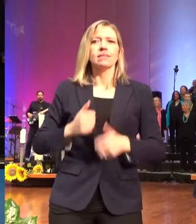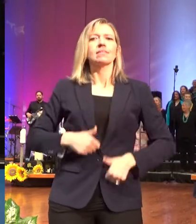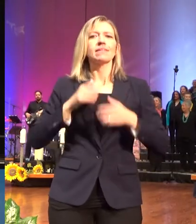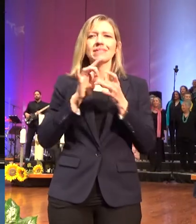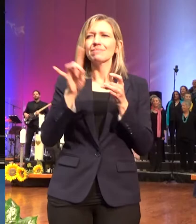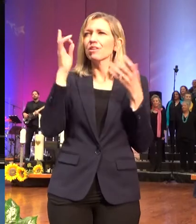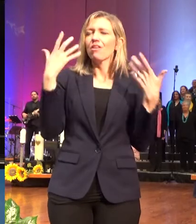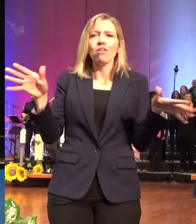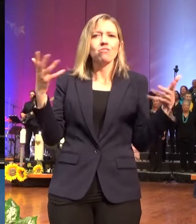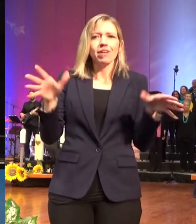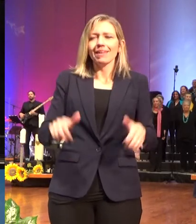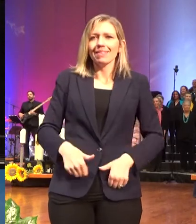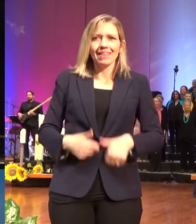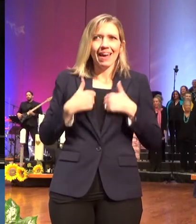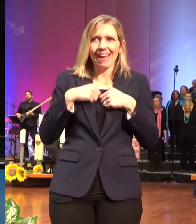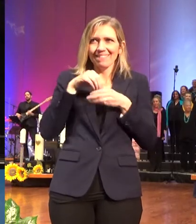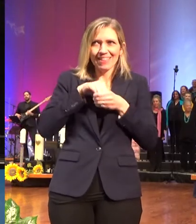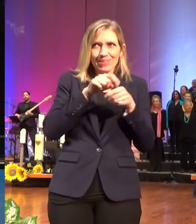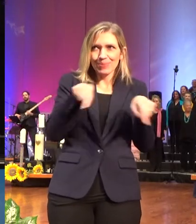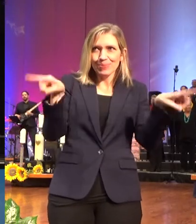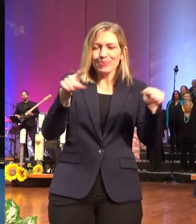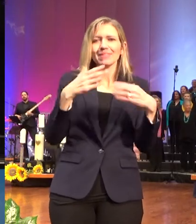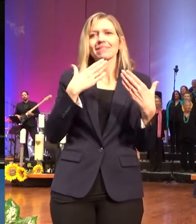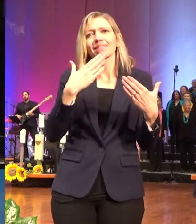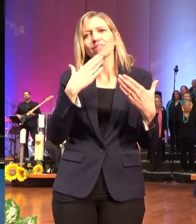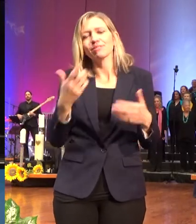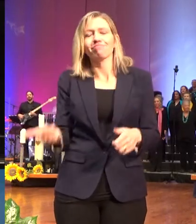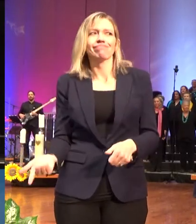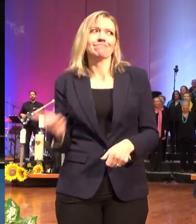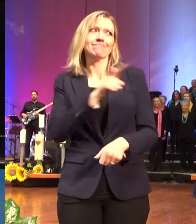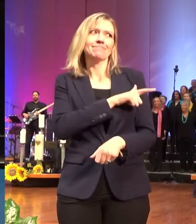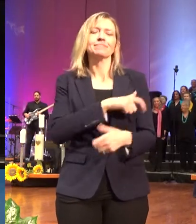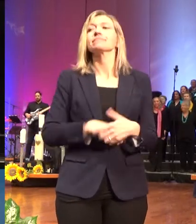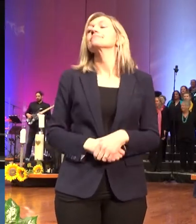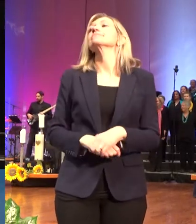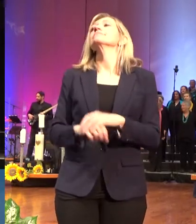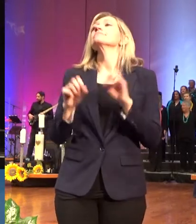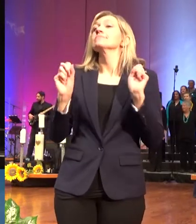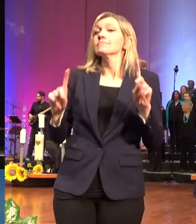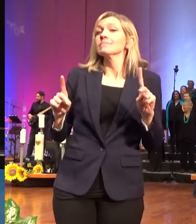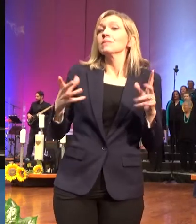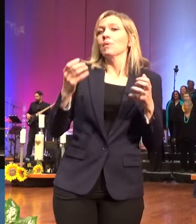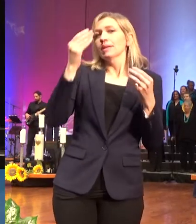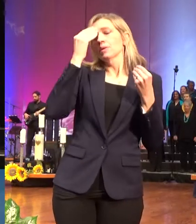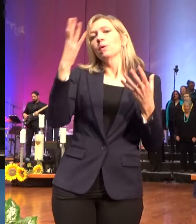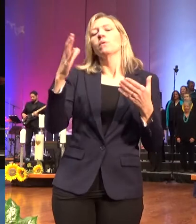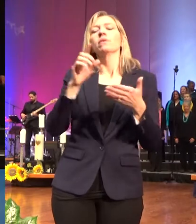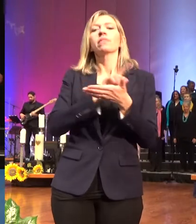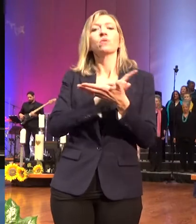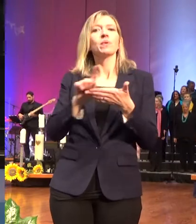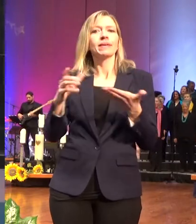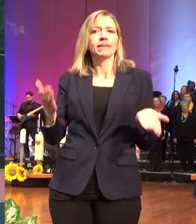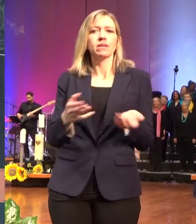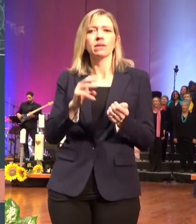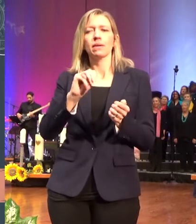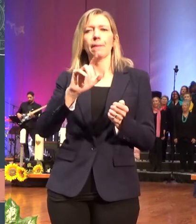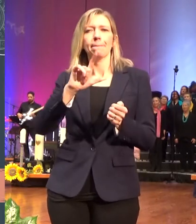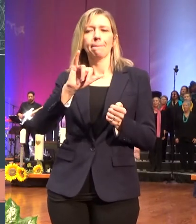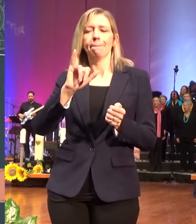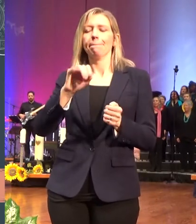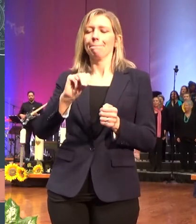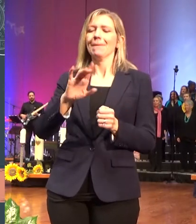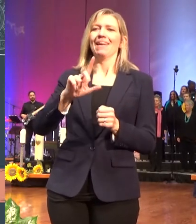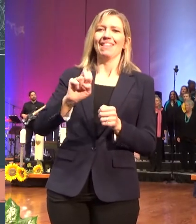that is already alive in you. So thank you for being here. Take it over. All right. So we want you to know that throughout the week here at Mile High Church, we